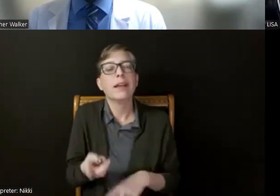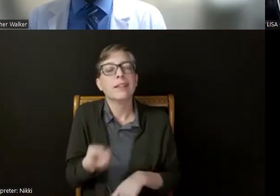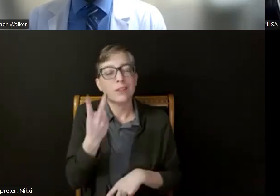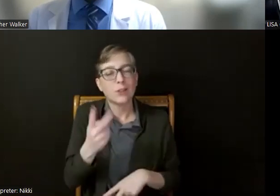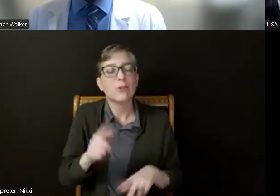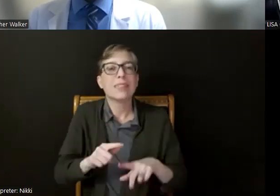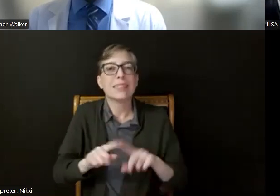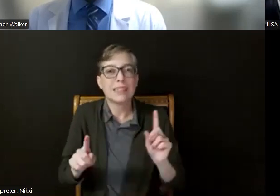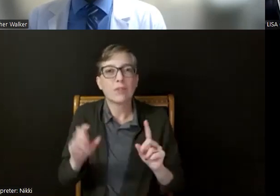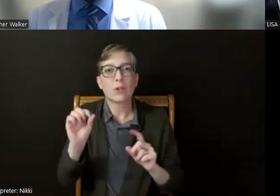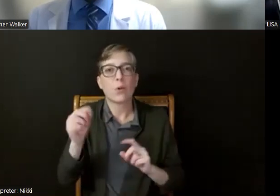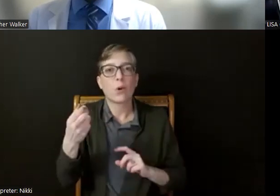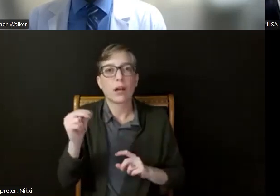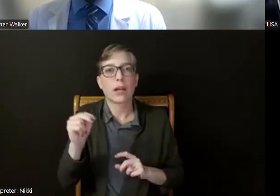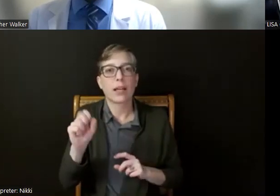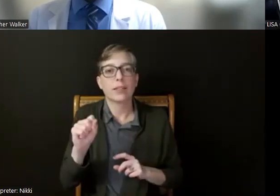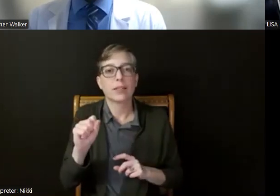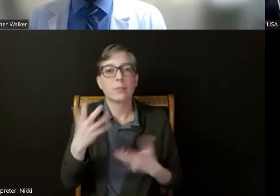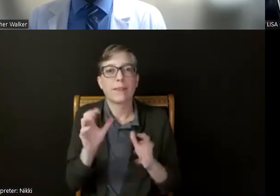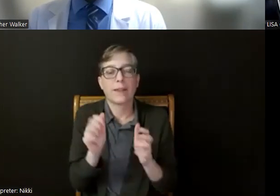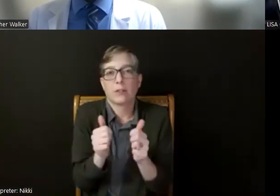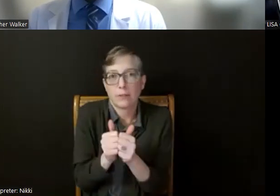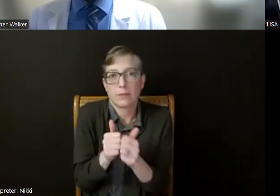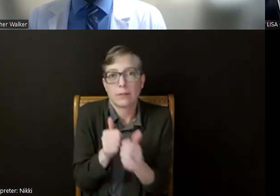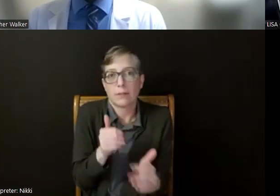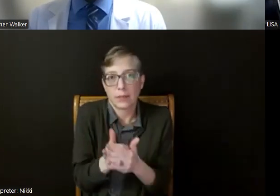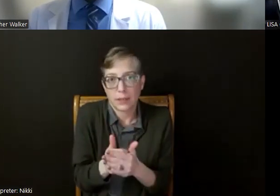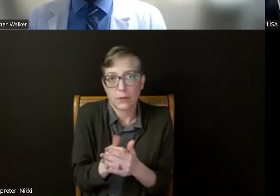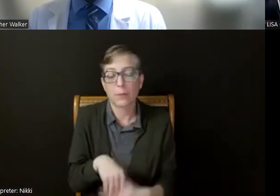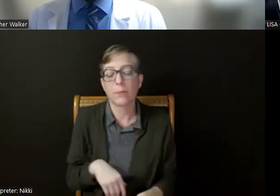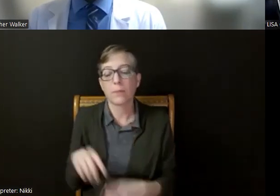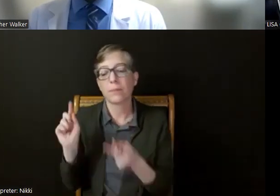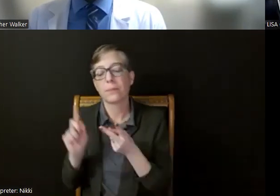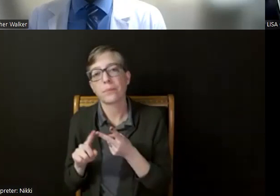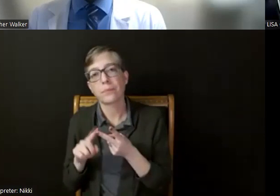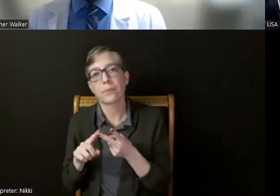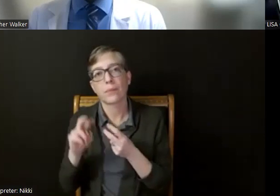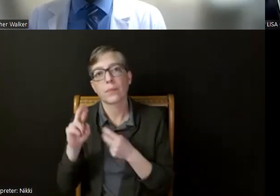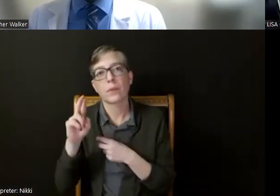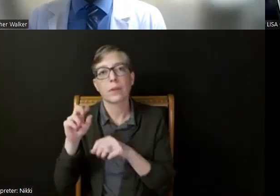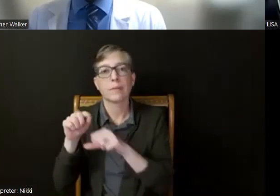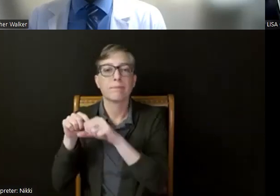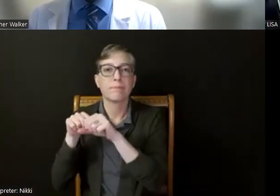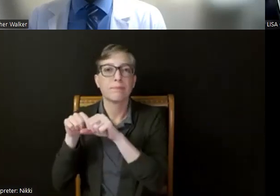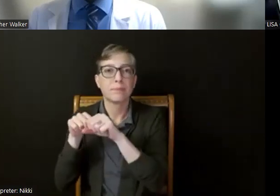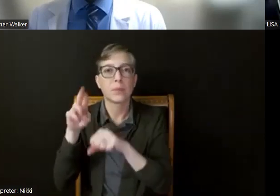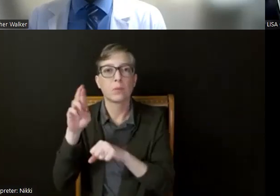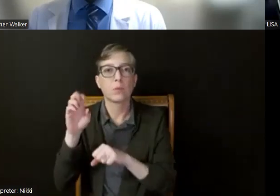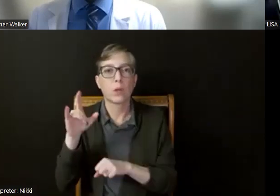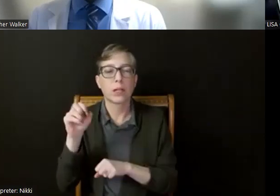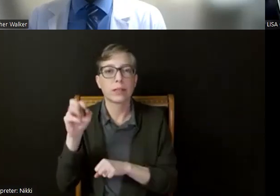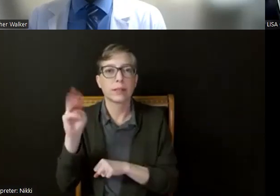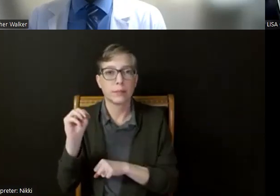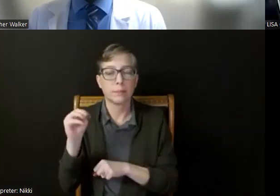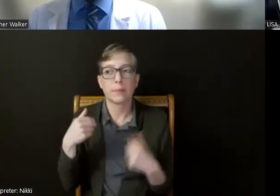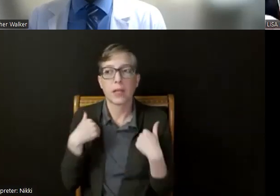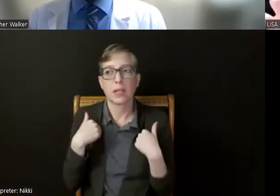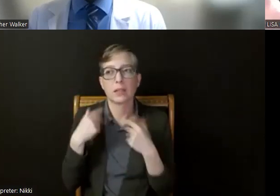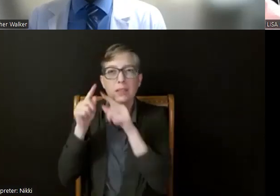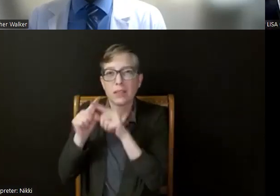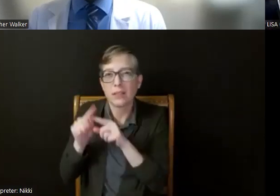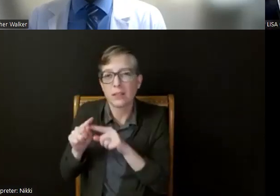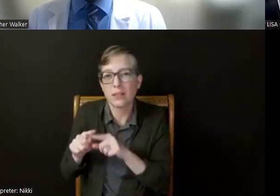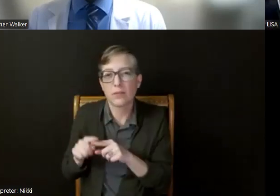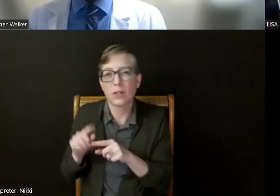treated differently has more to do with the fact that the rectum has a lot of different organs that